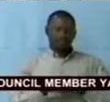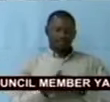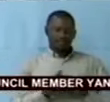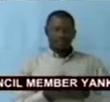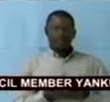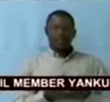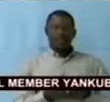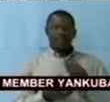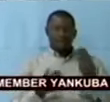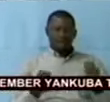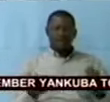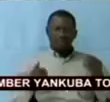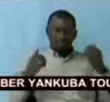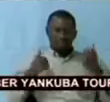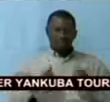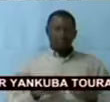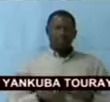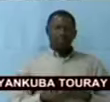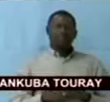This was